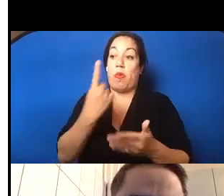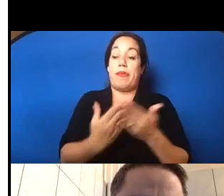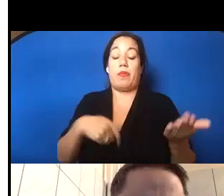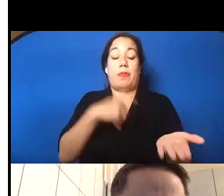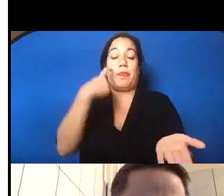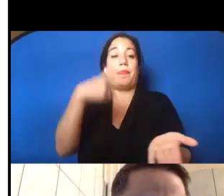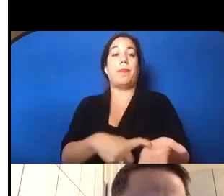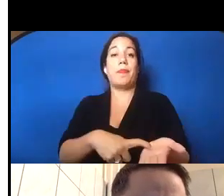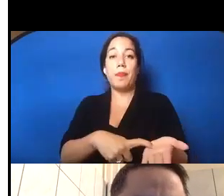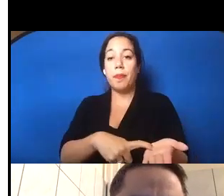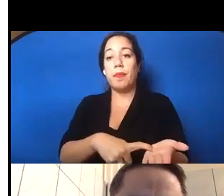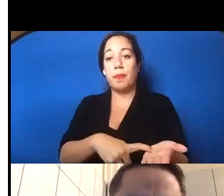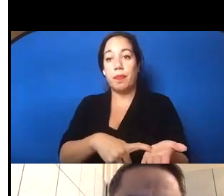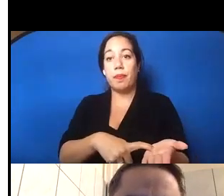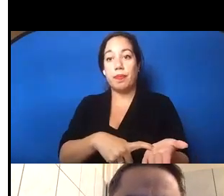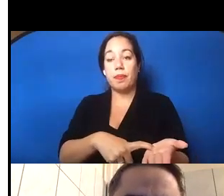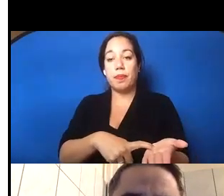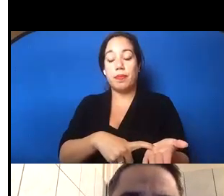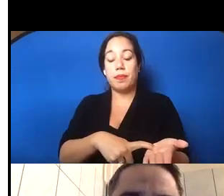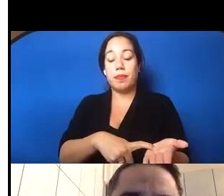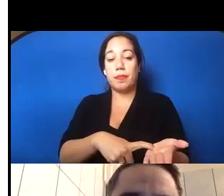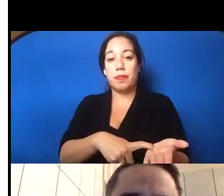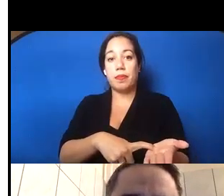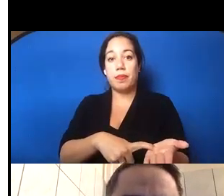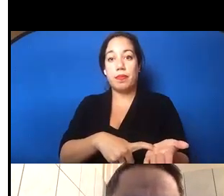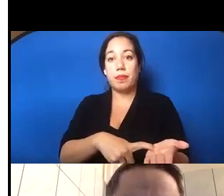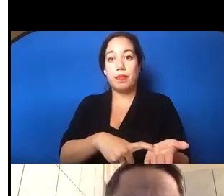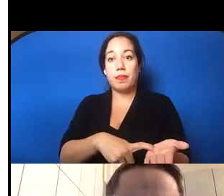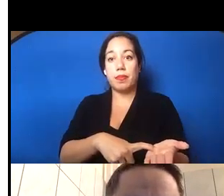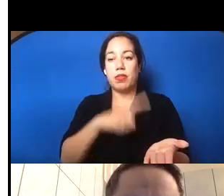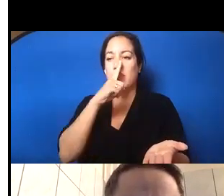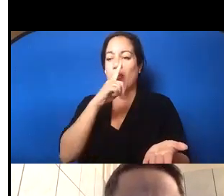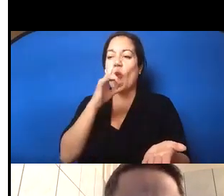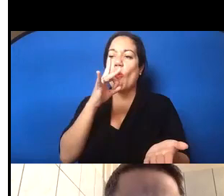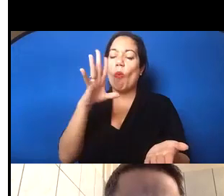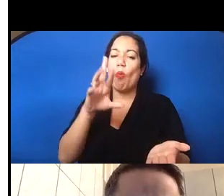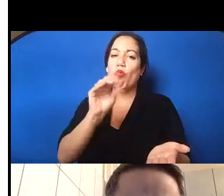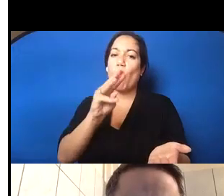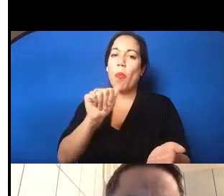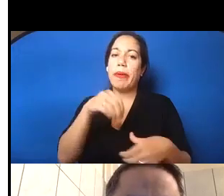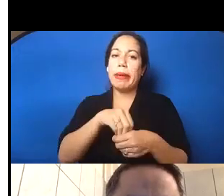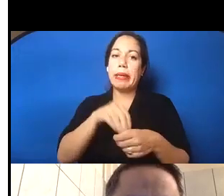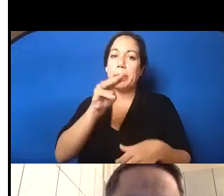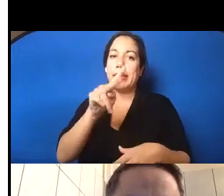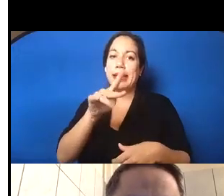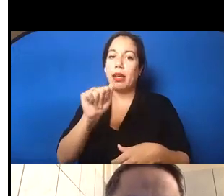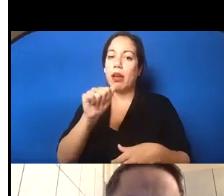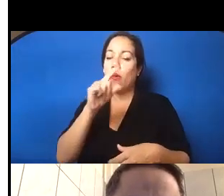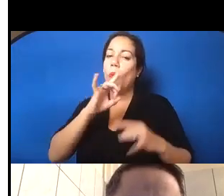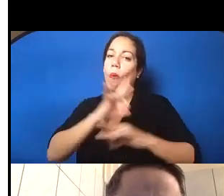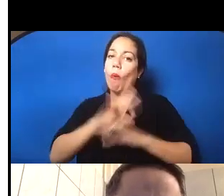a lynching of the Roma in the media. So it's a mediatic lynching with